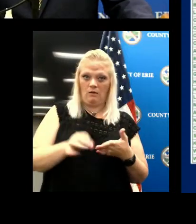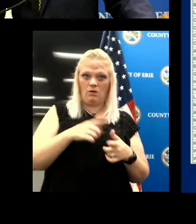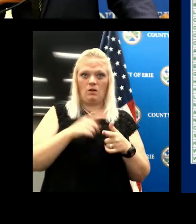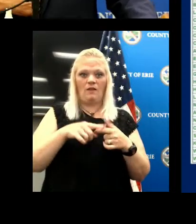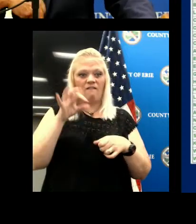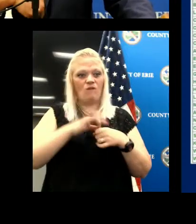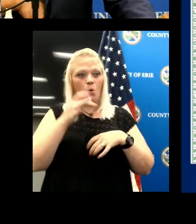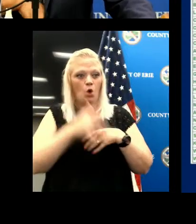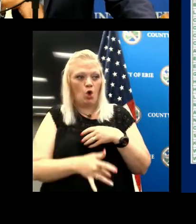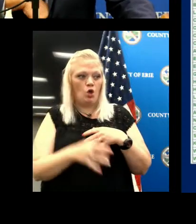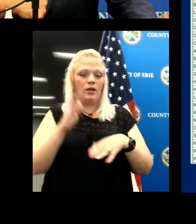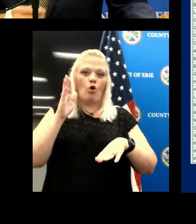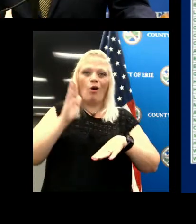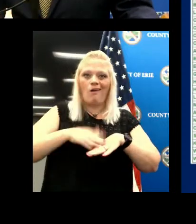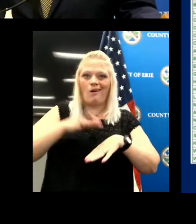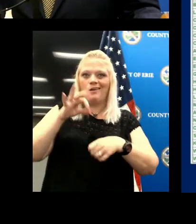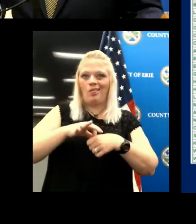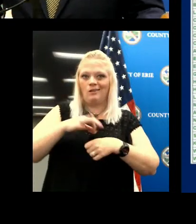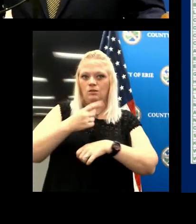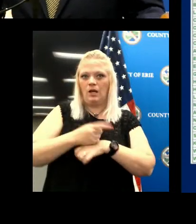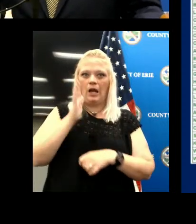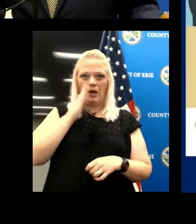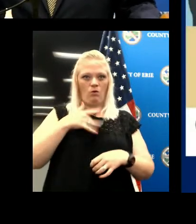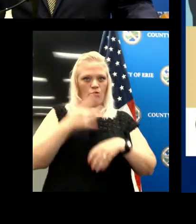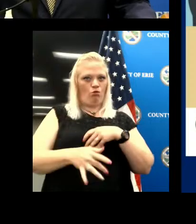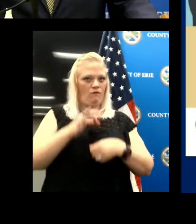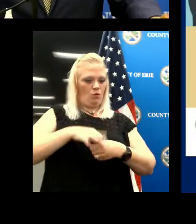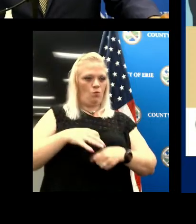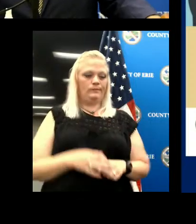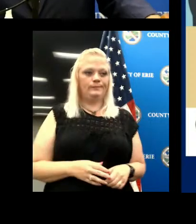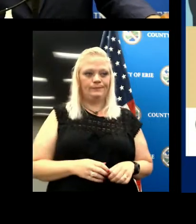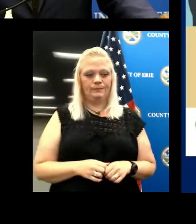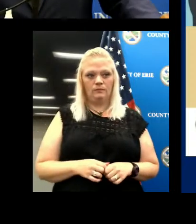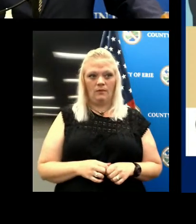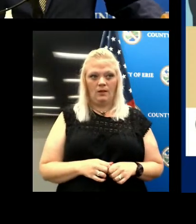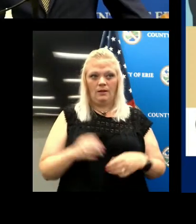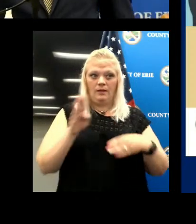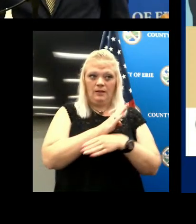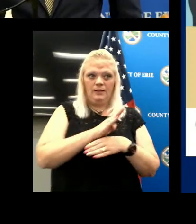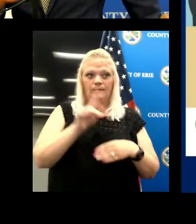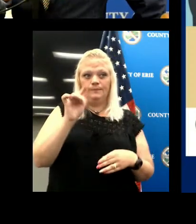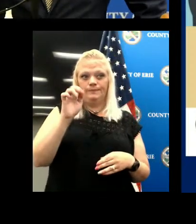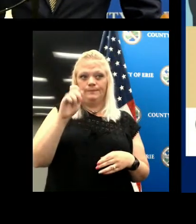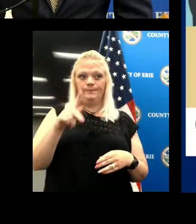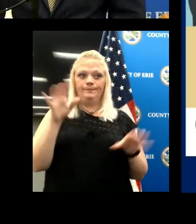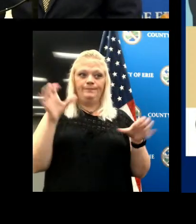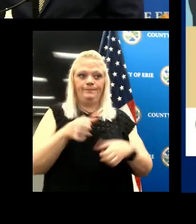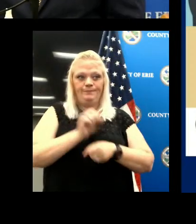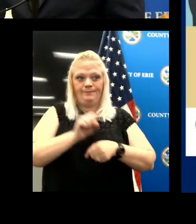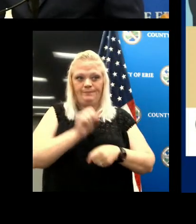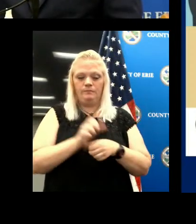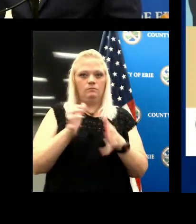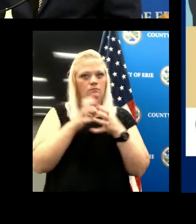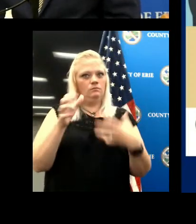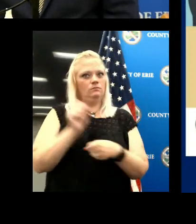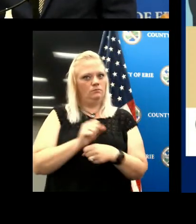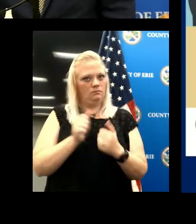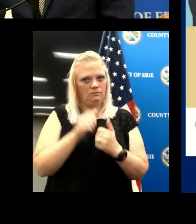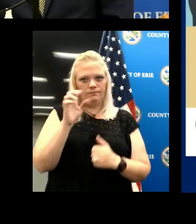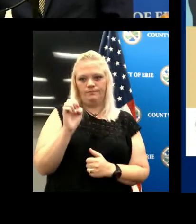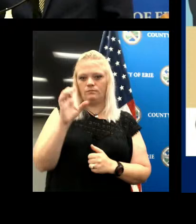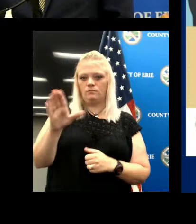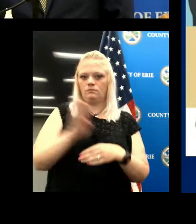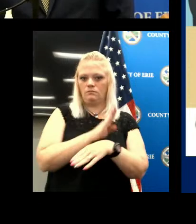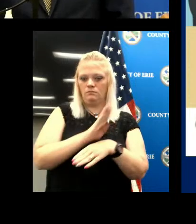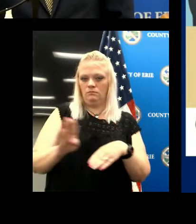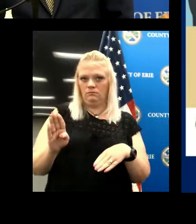or vote on Election Day. I'll be early voting. The Erie County Business Task Force, we continue to do lots of work with the Erie County Business Task